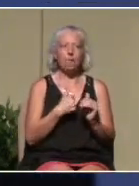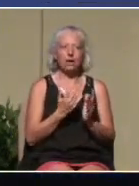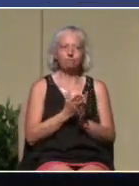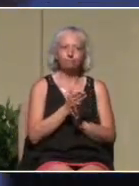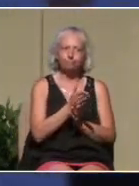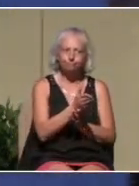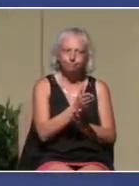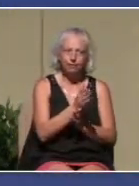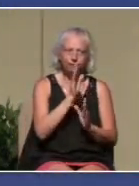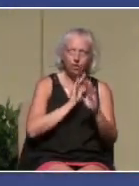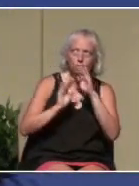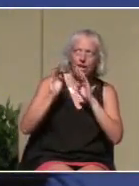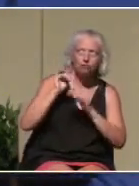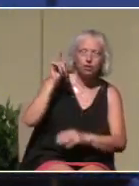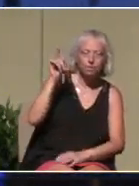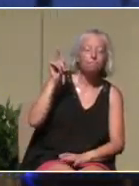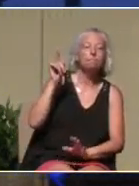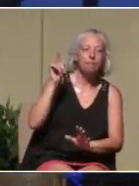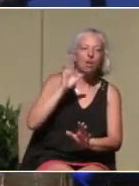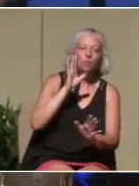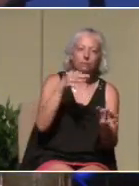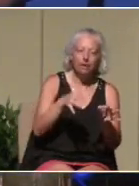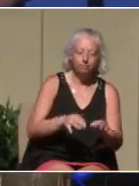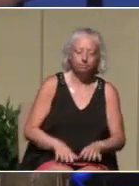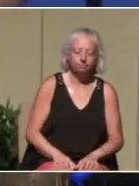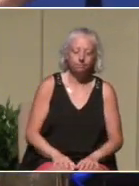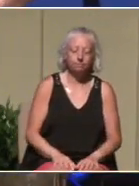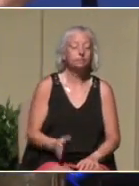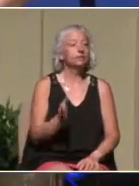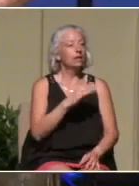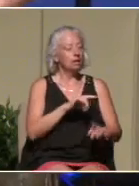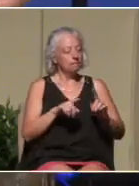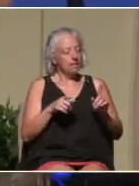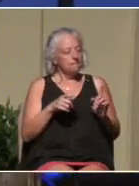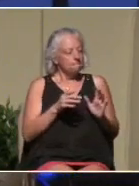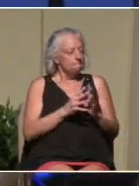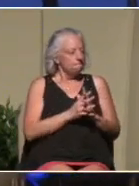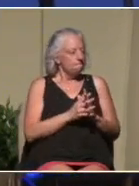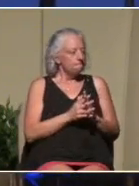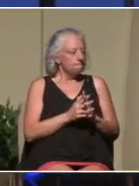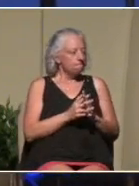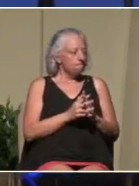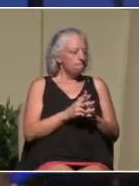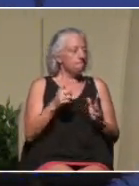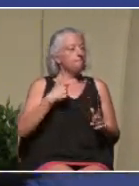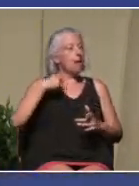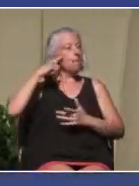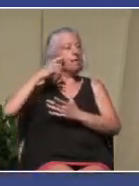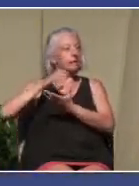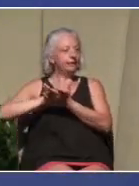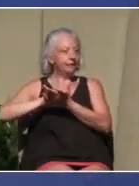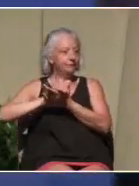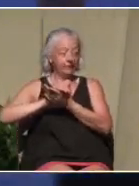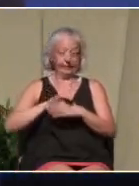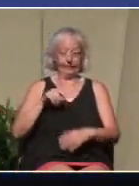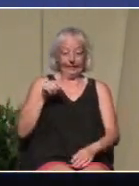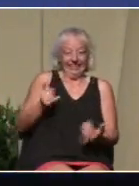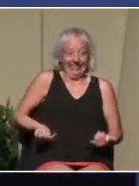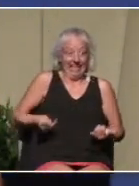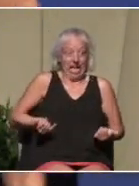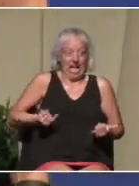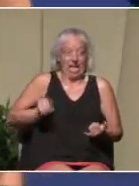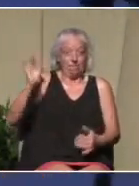being frustrated with God. But I'm belaboring this a little bit, and here's why. Because I believe that for this message